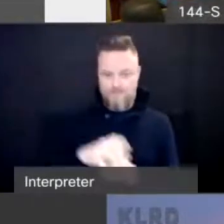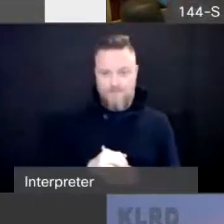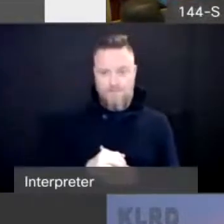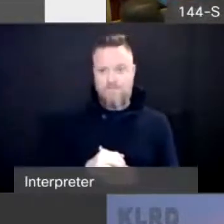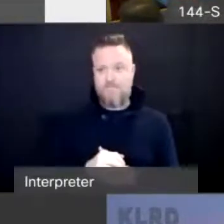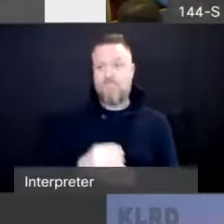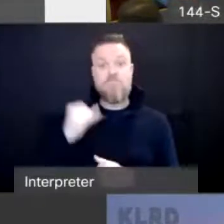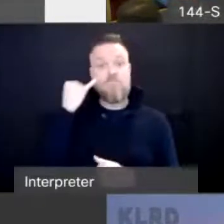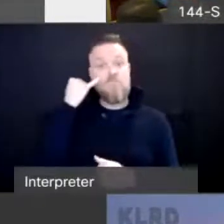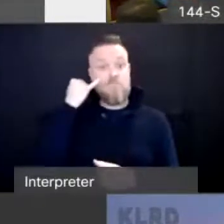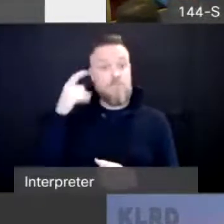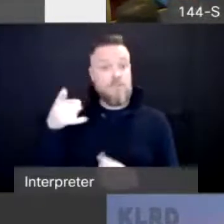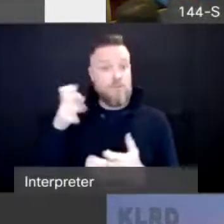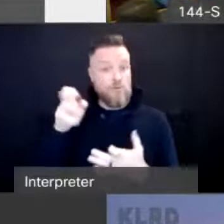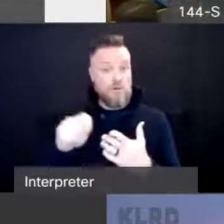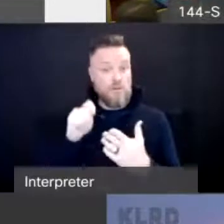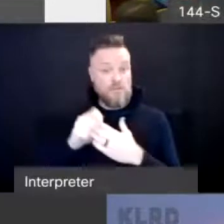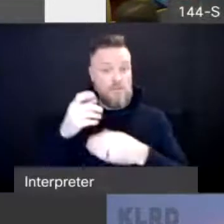pull that up,